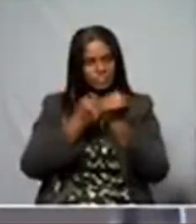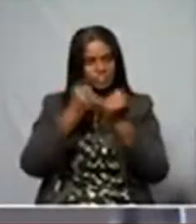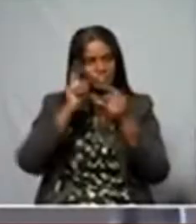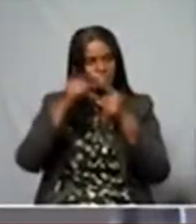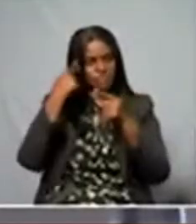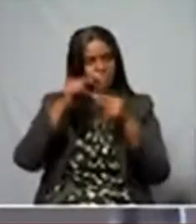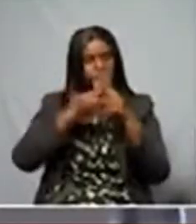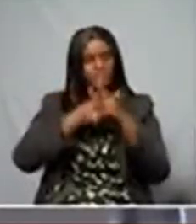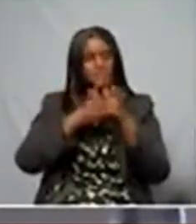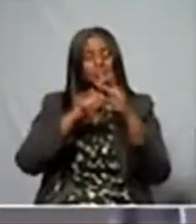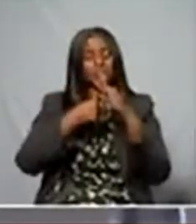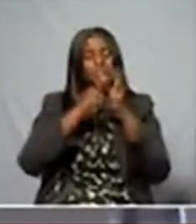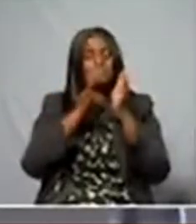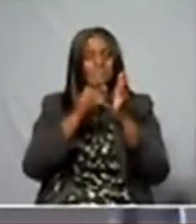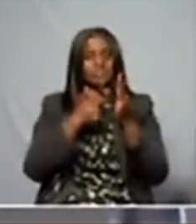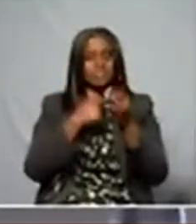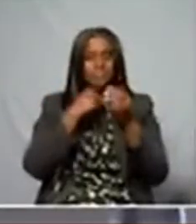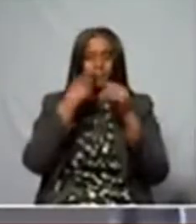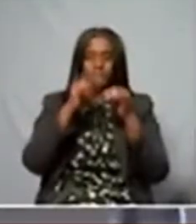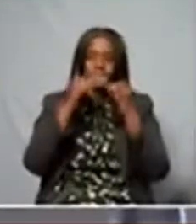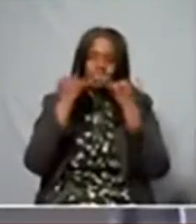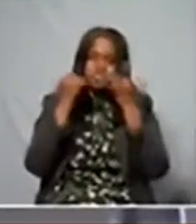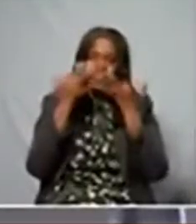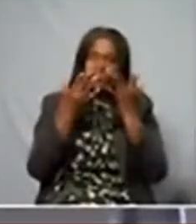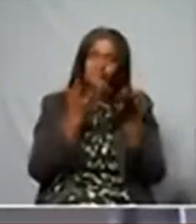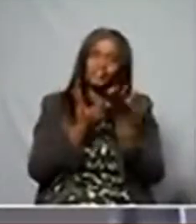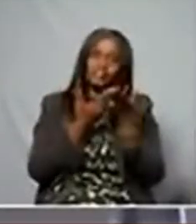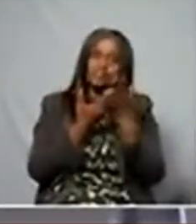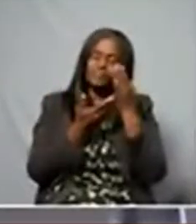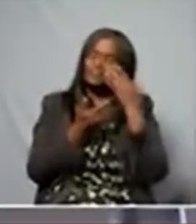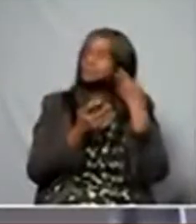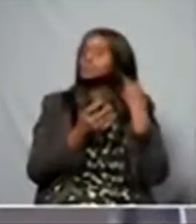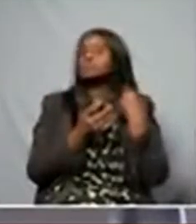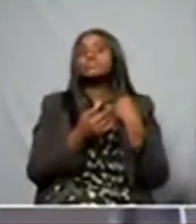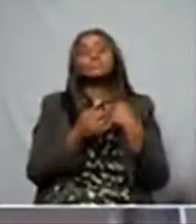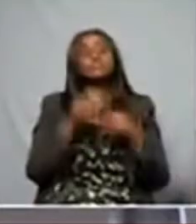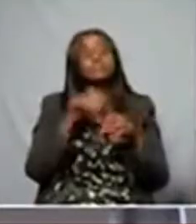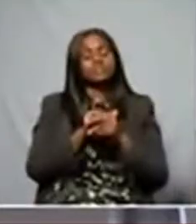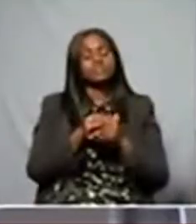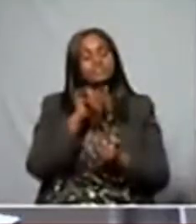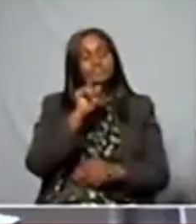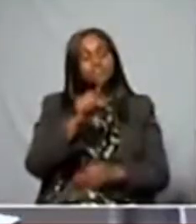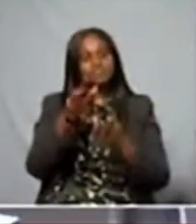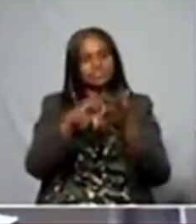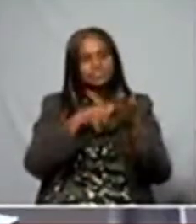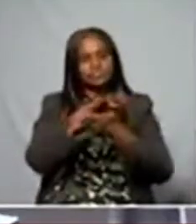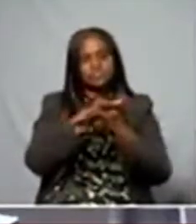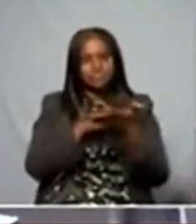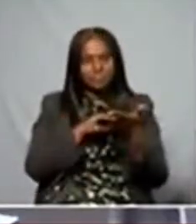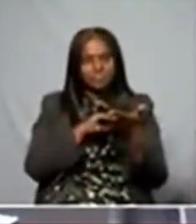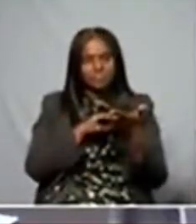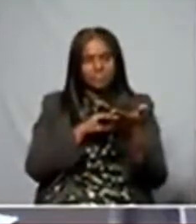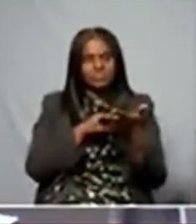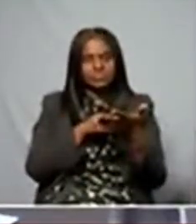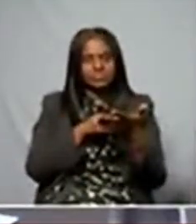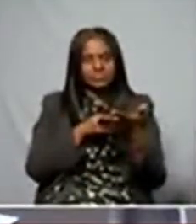starters, I must indicate that on table